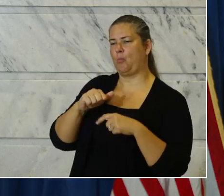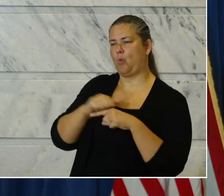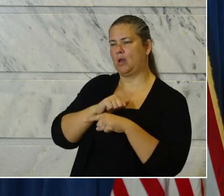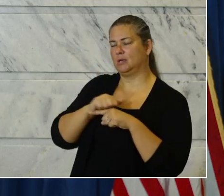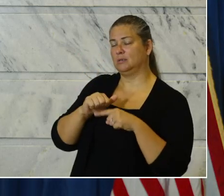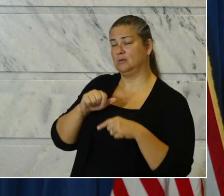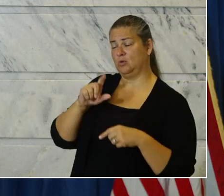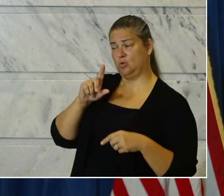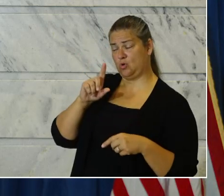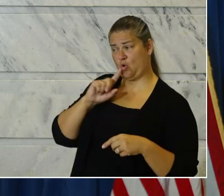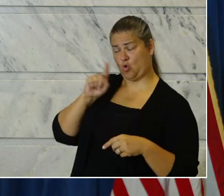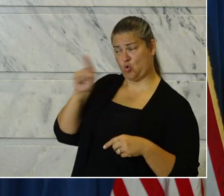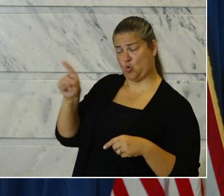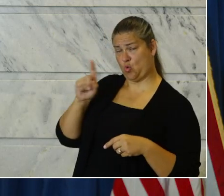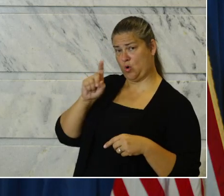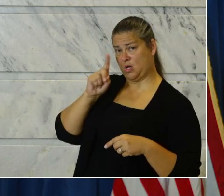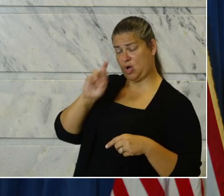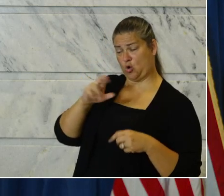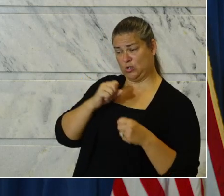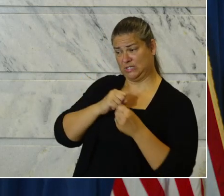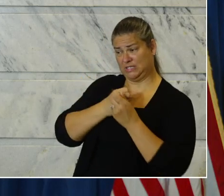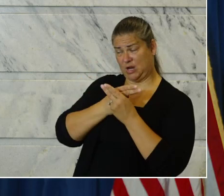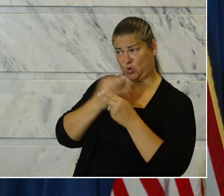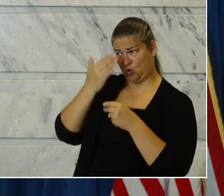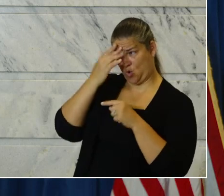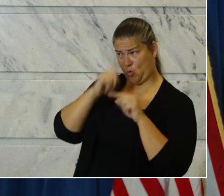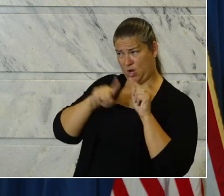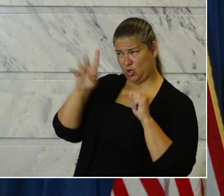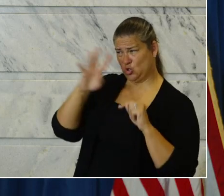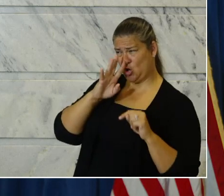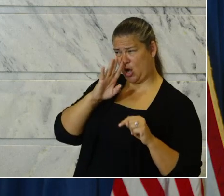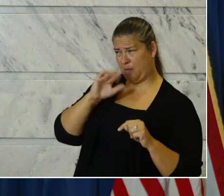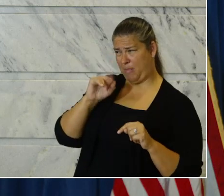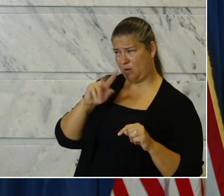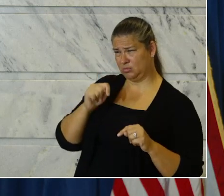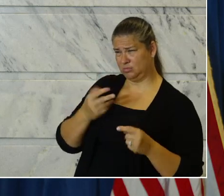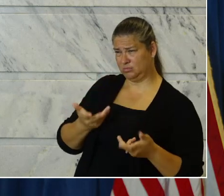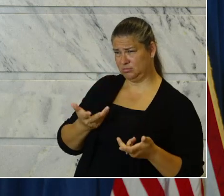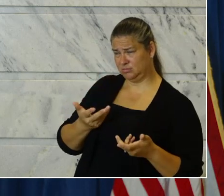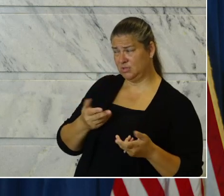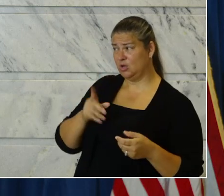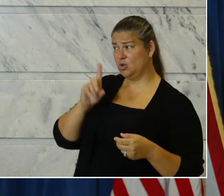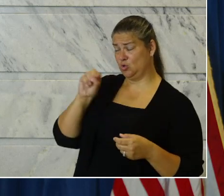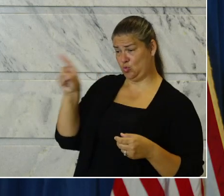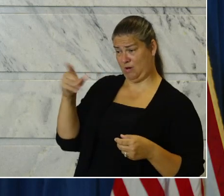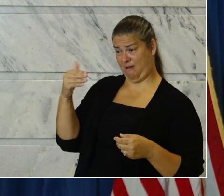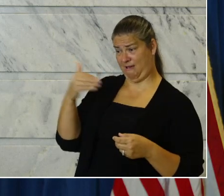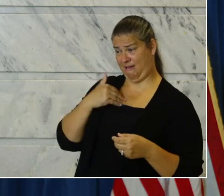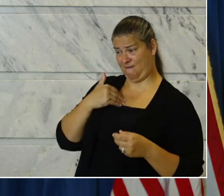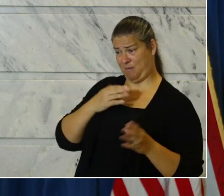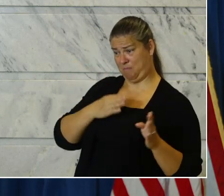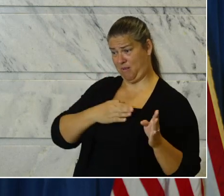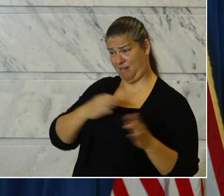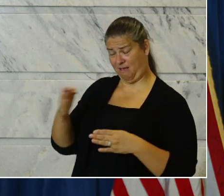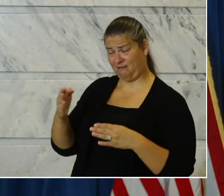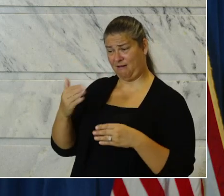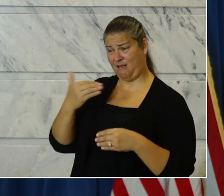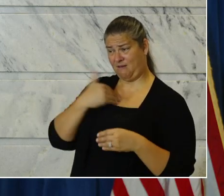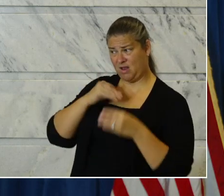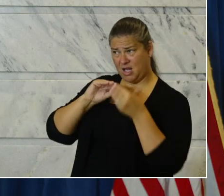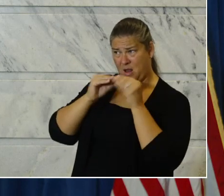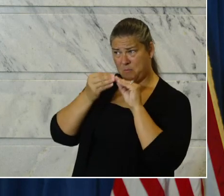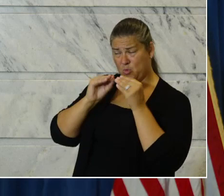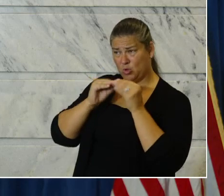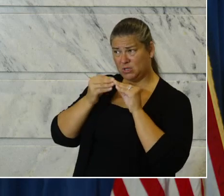Are you or Dr. Sack aware of what he may be referring to? And do you have a call plan with members of the task force to